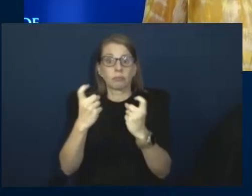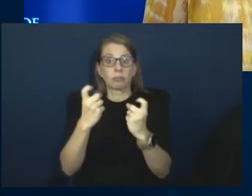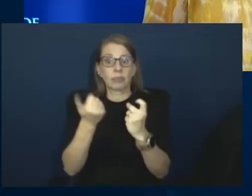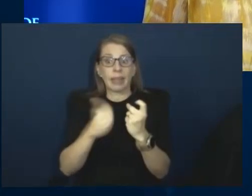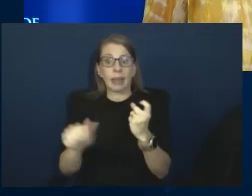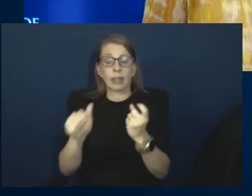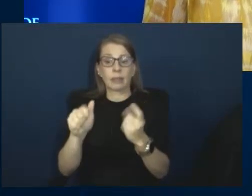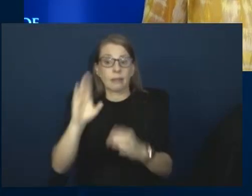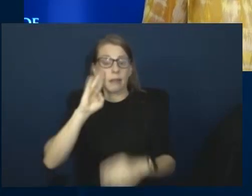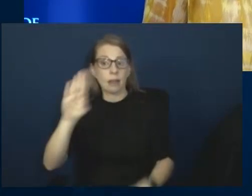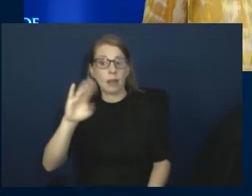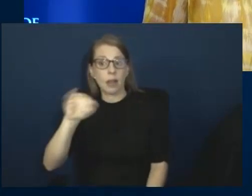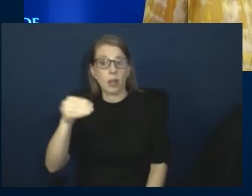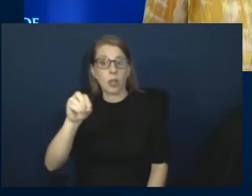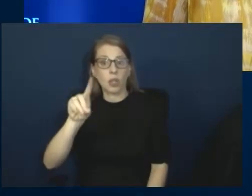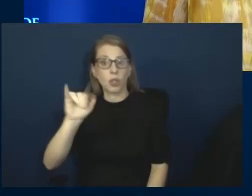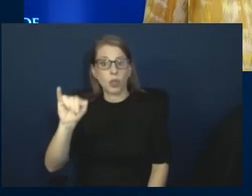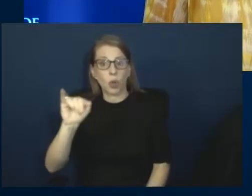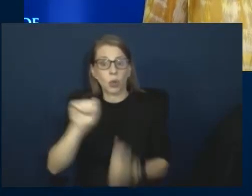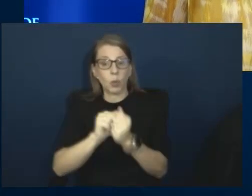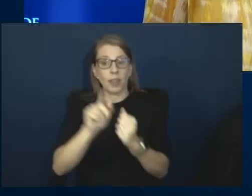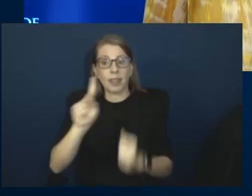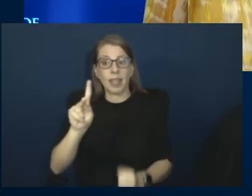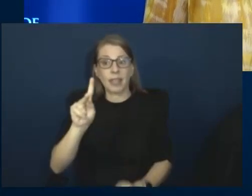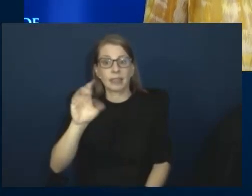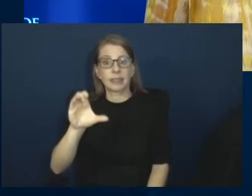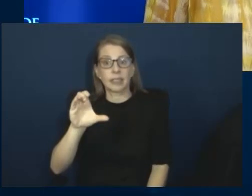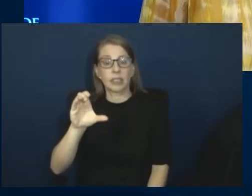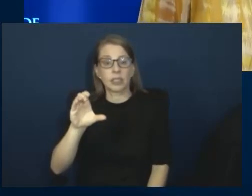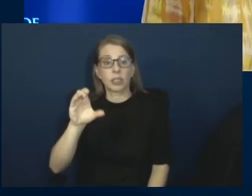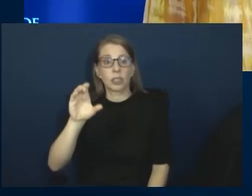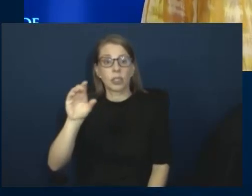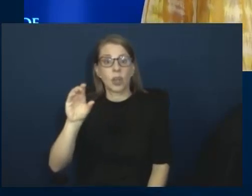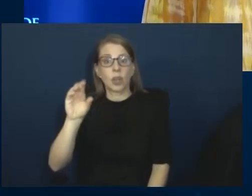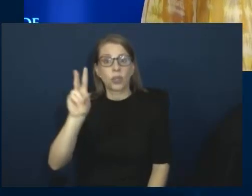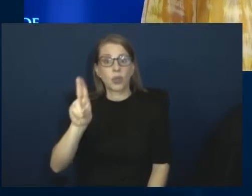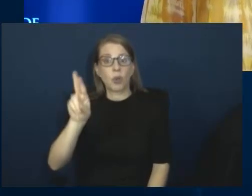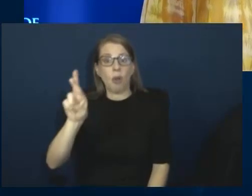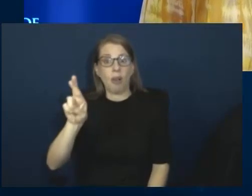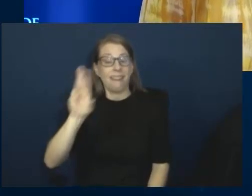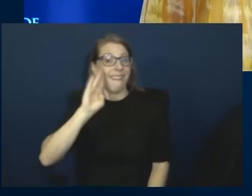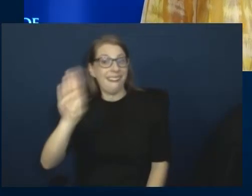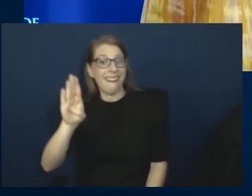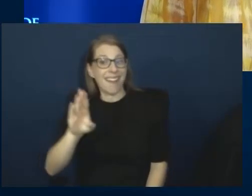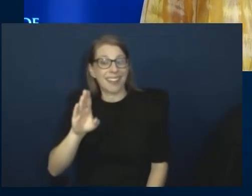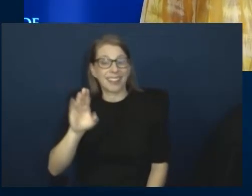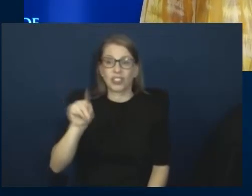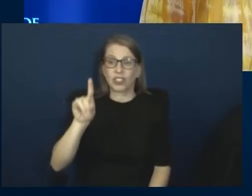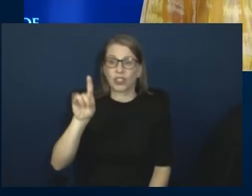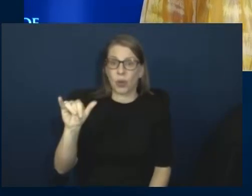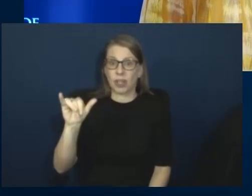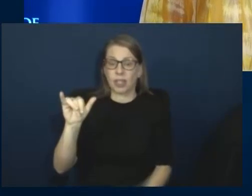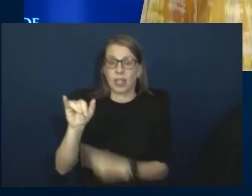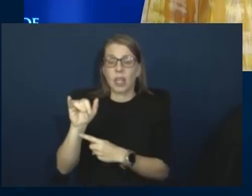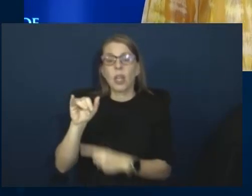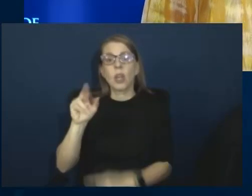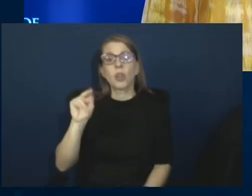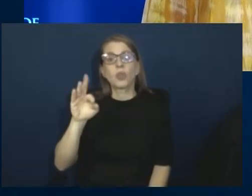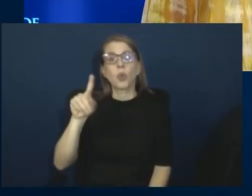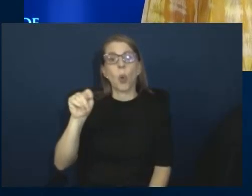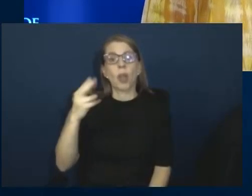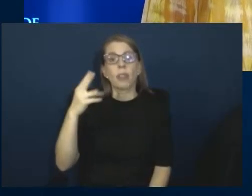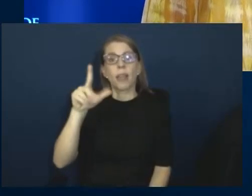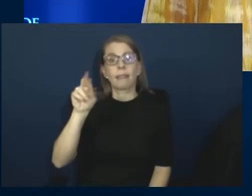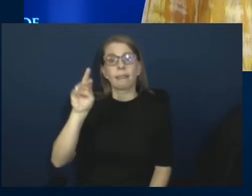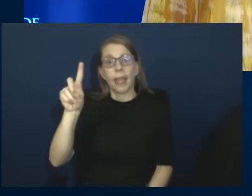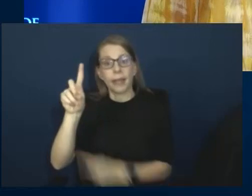Hi, this is Jody Pertino with KCUR. Hey, Jody. Hey, so a group of Northland parents are suing several